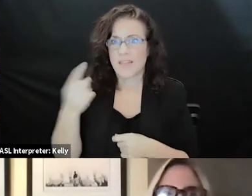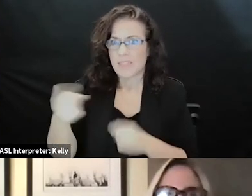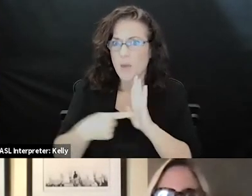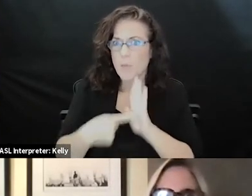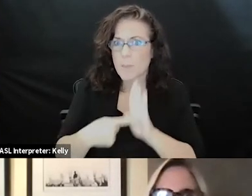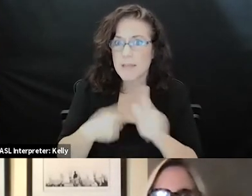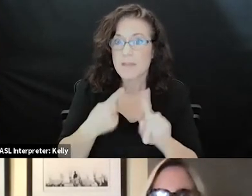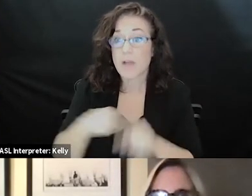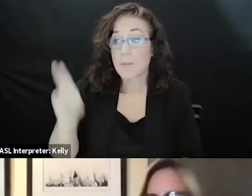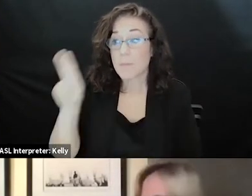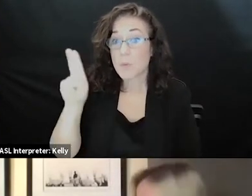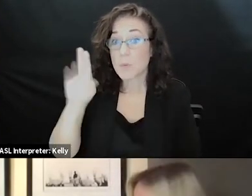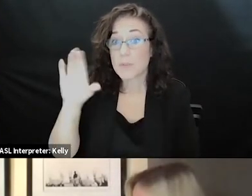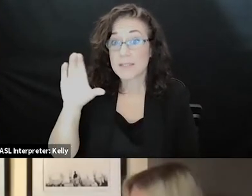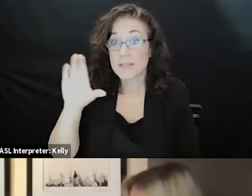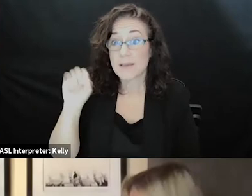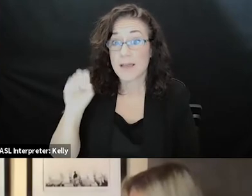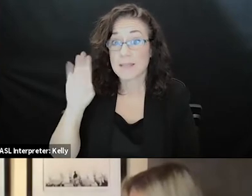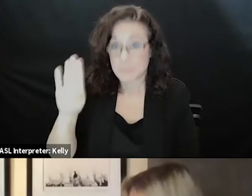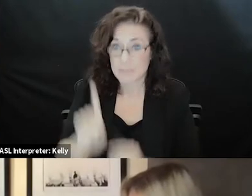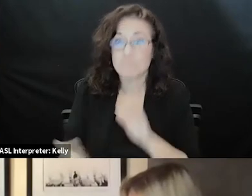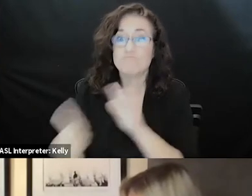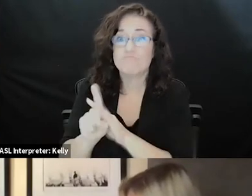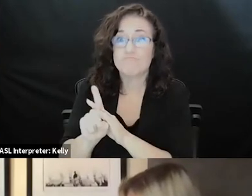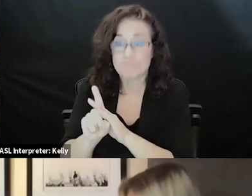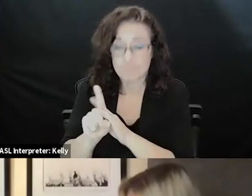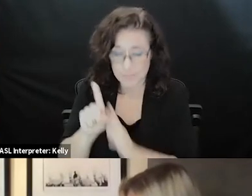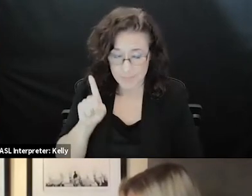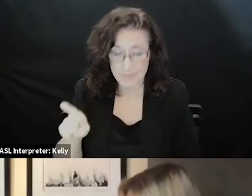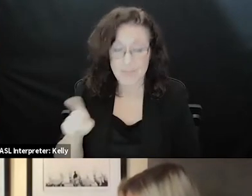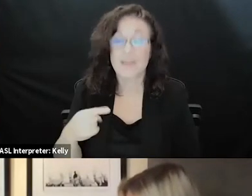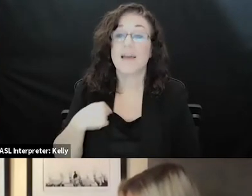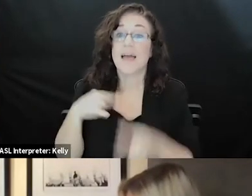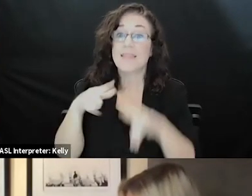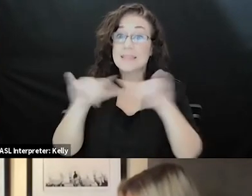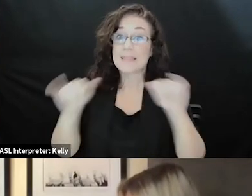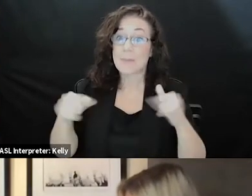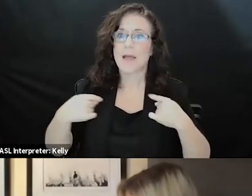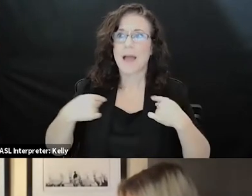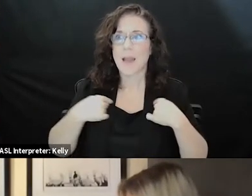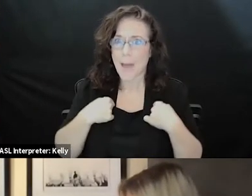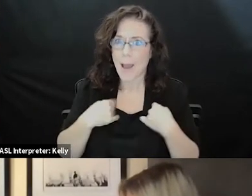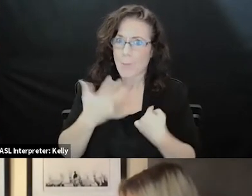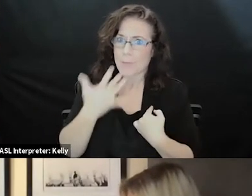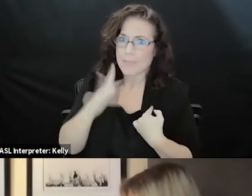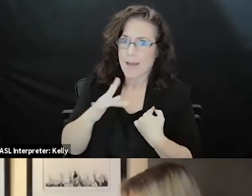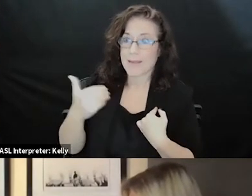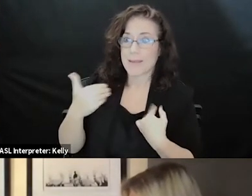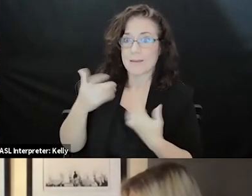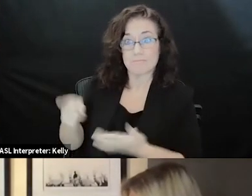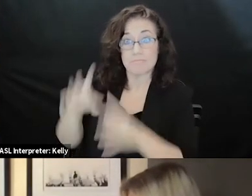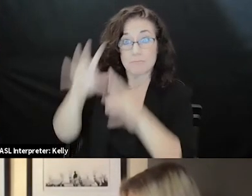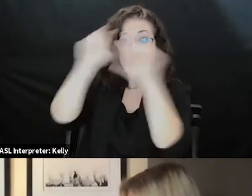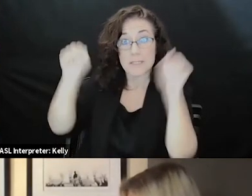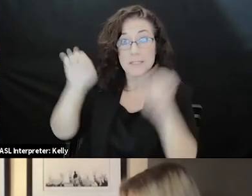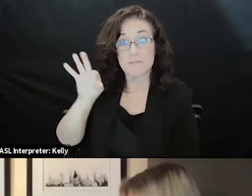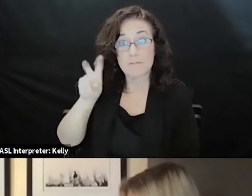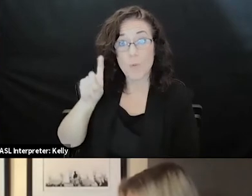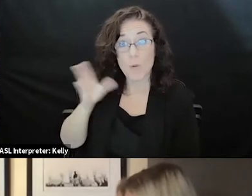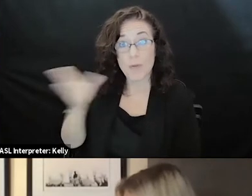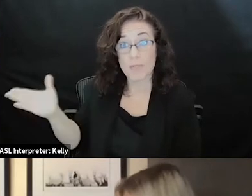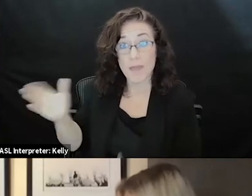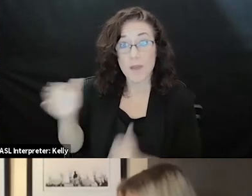ucsb and i was had the honor of also being you know accompanied by president ford in terms